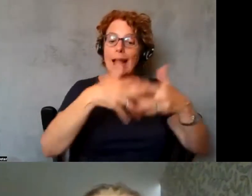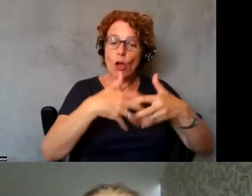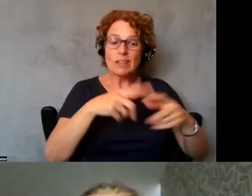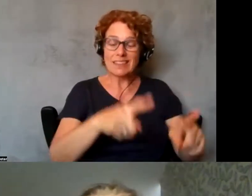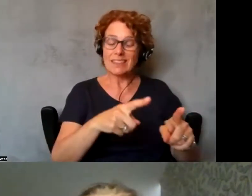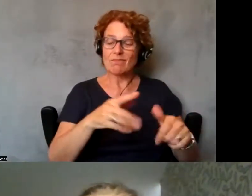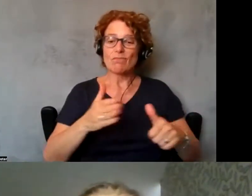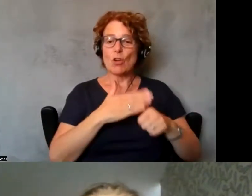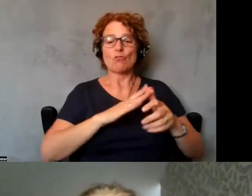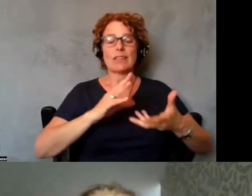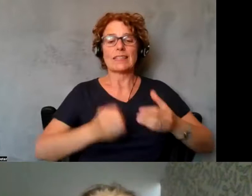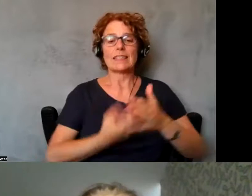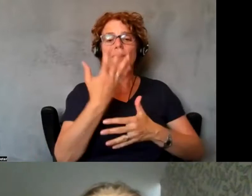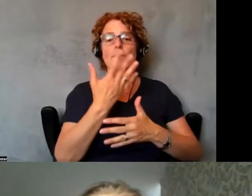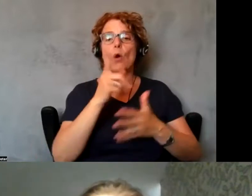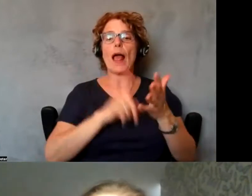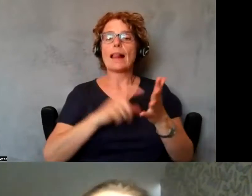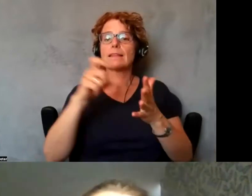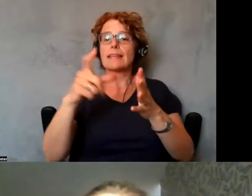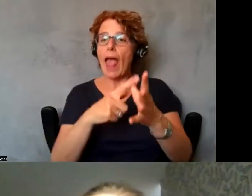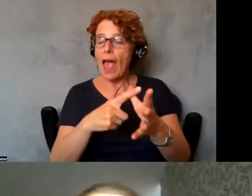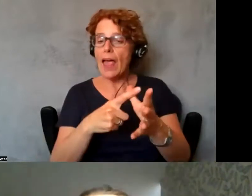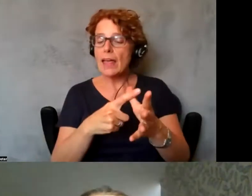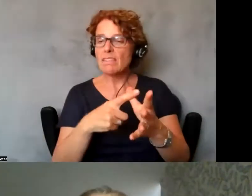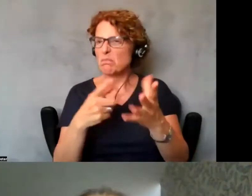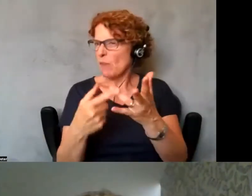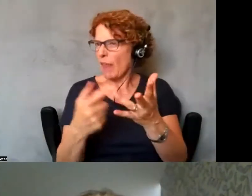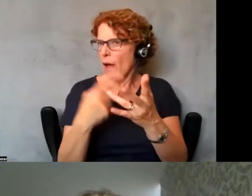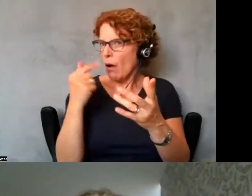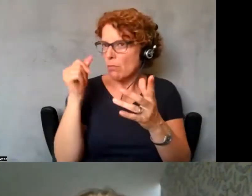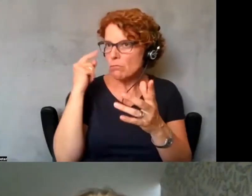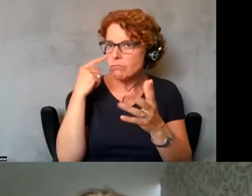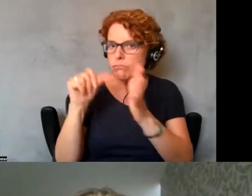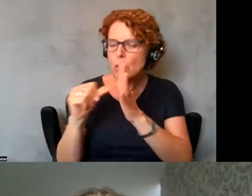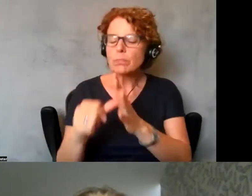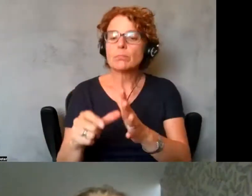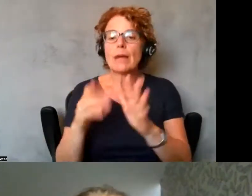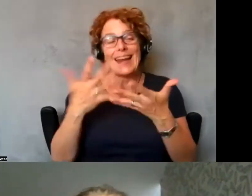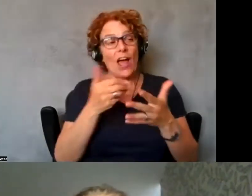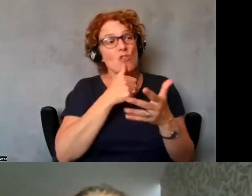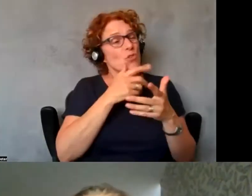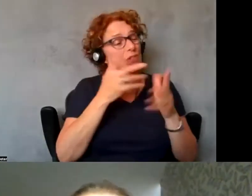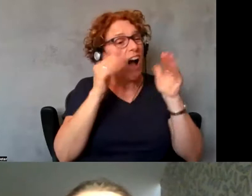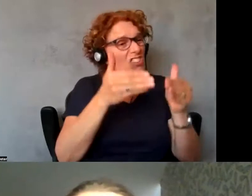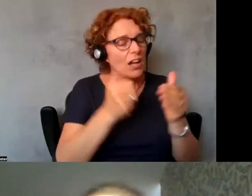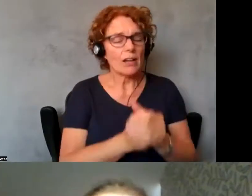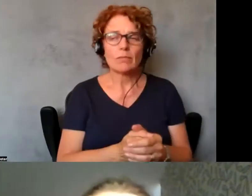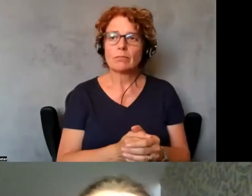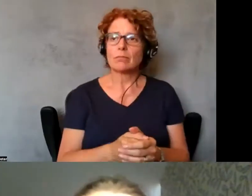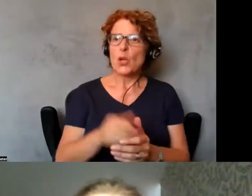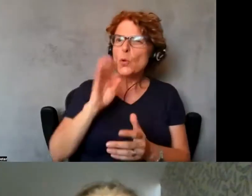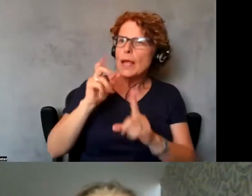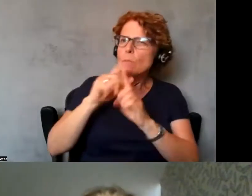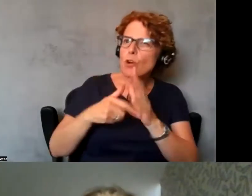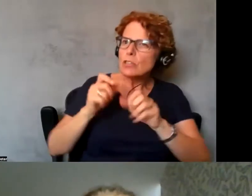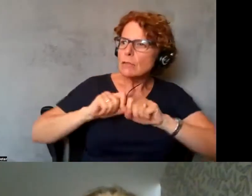for LCA, the other condition that Mariya mentioned, but obviously now that's being used for Ushers. So when you hear about projects